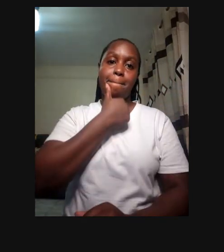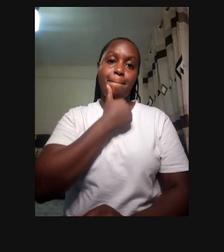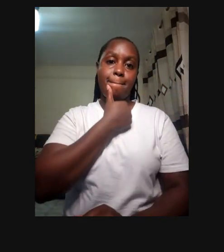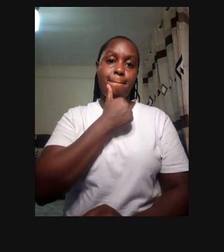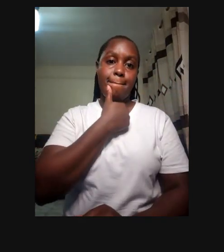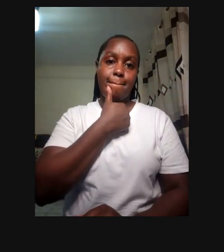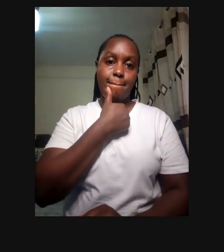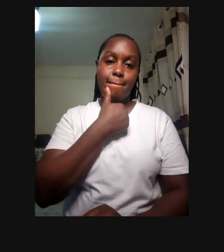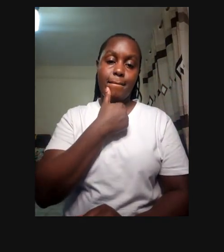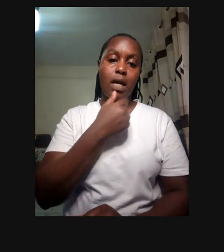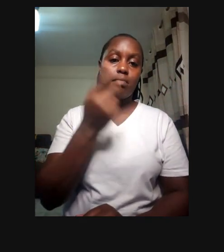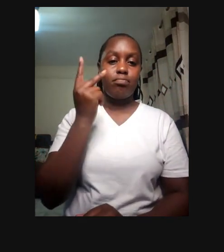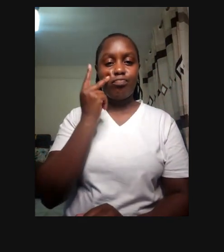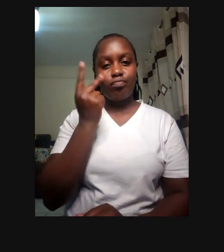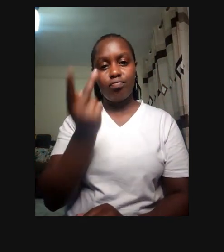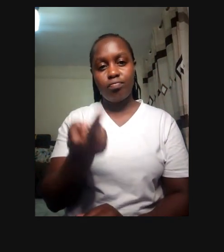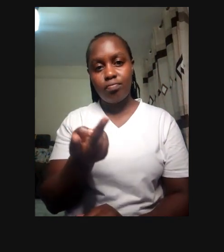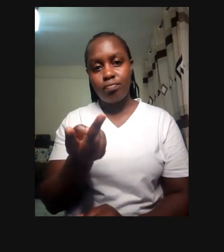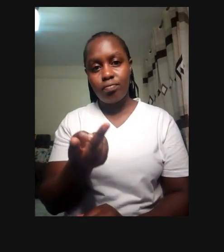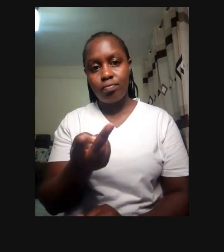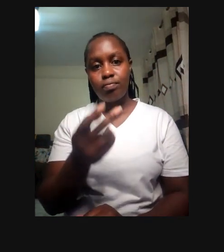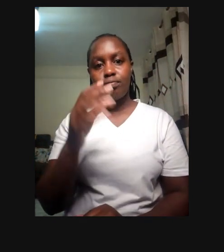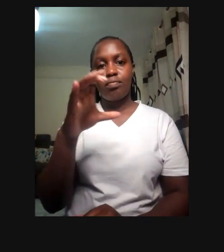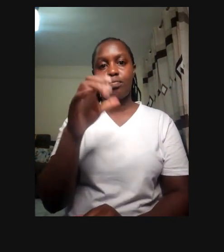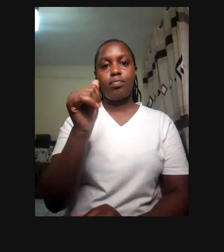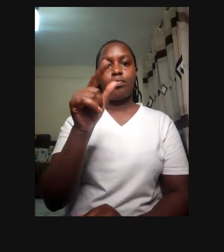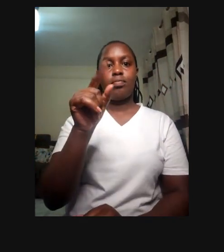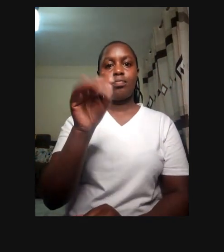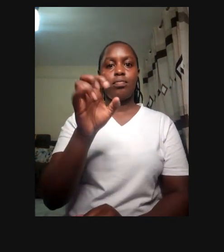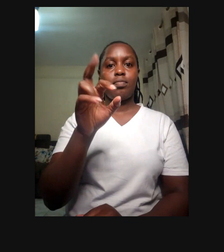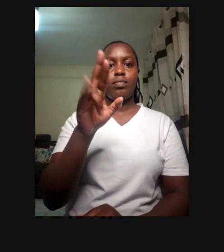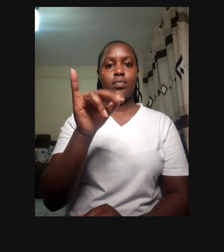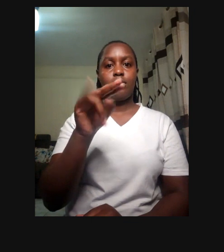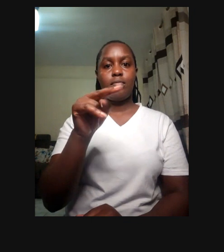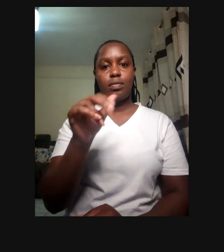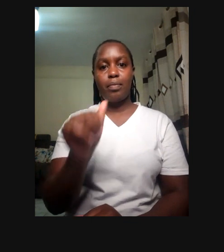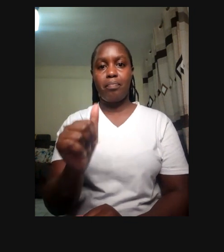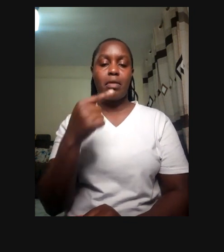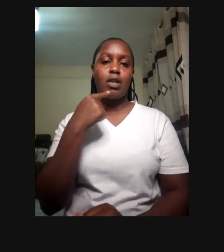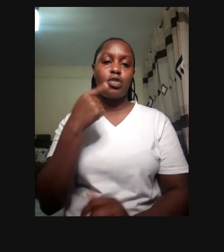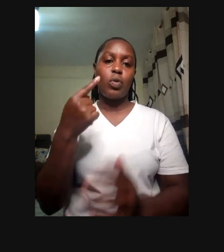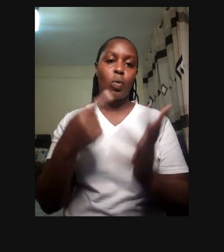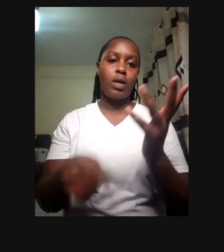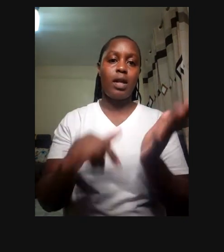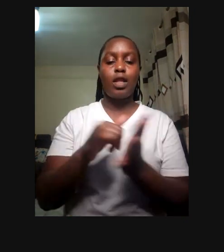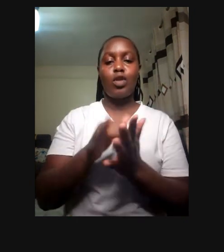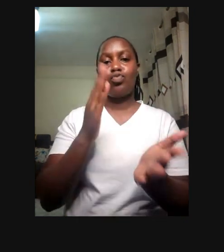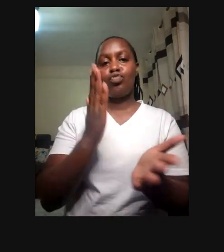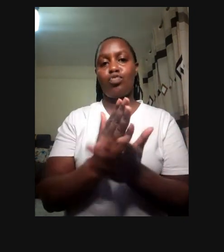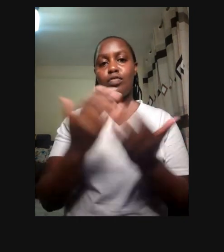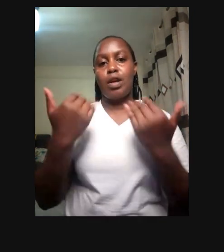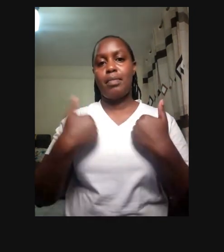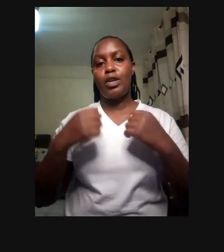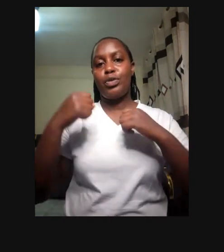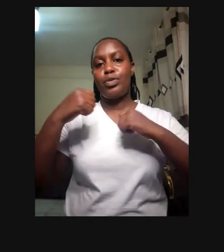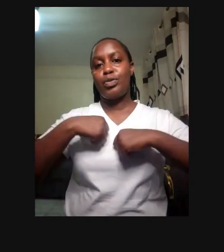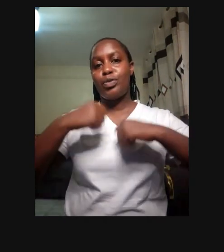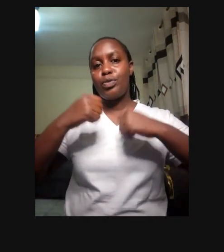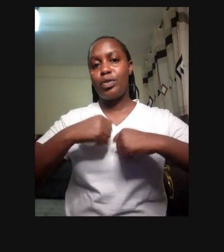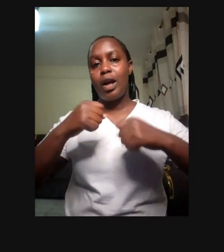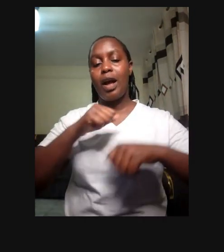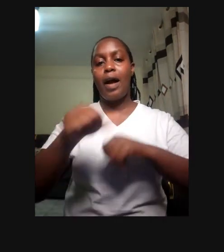I am seeing Katerina, who is also a content creator, saying, I strongly agree. It's about time organizations